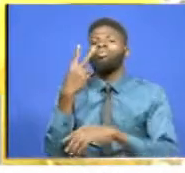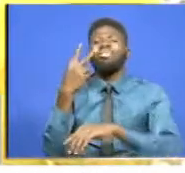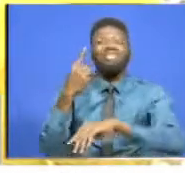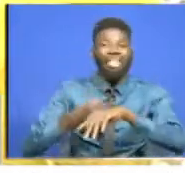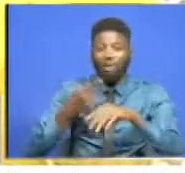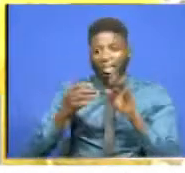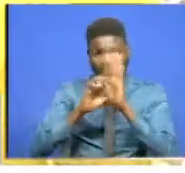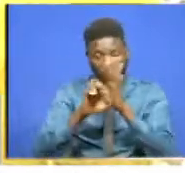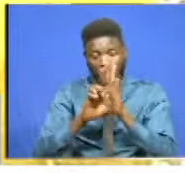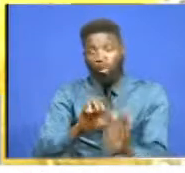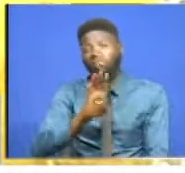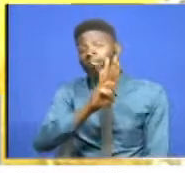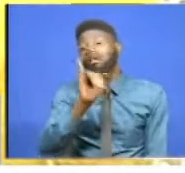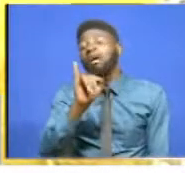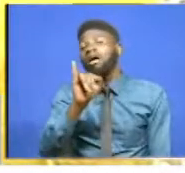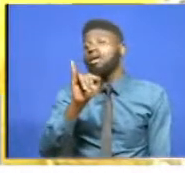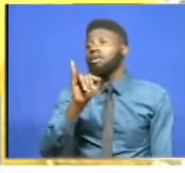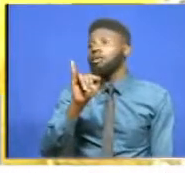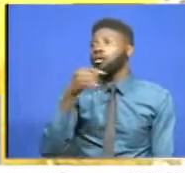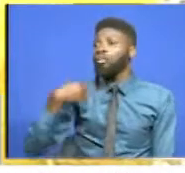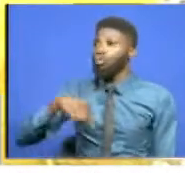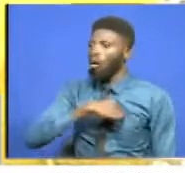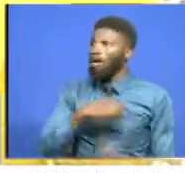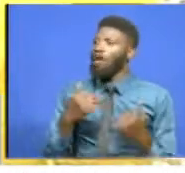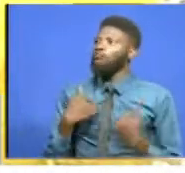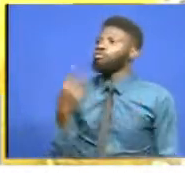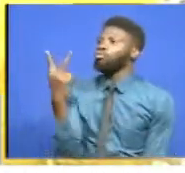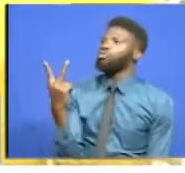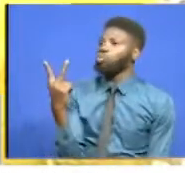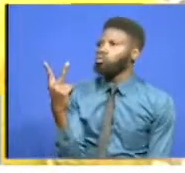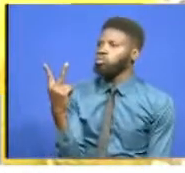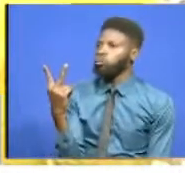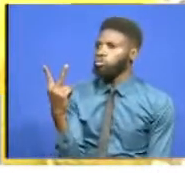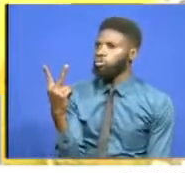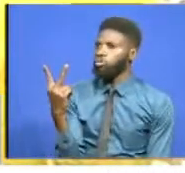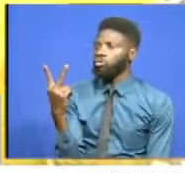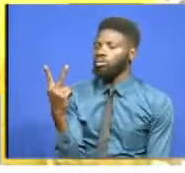bill. We have two of them. And